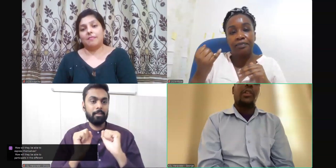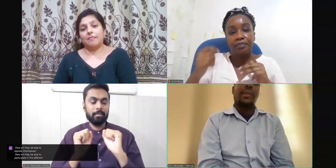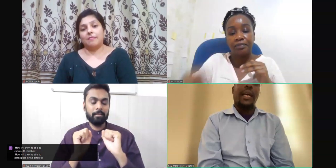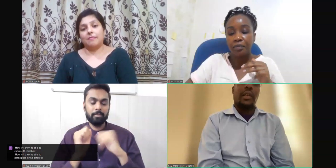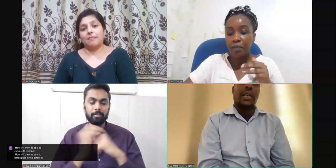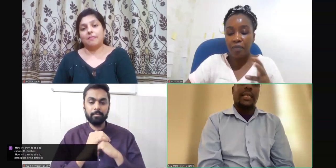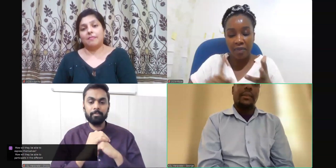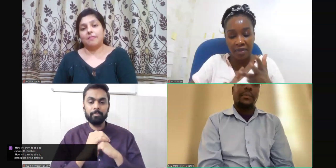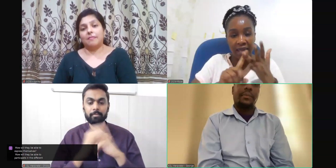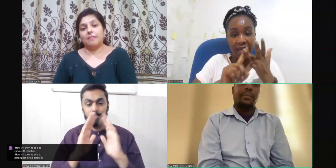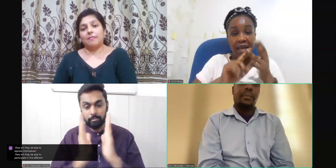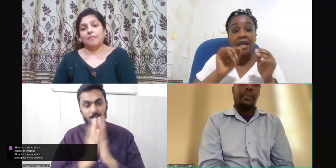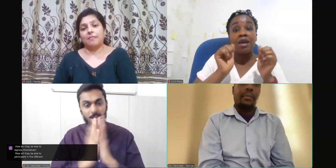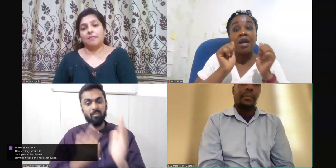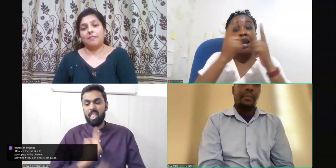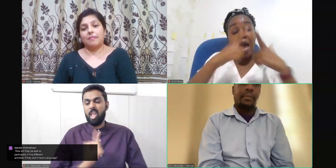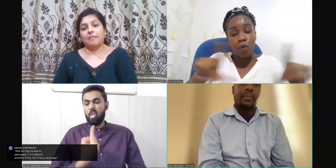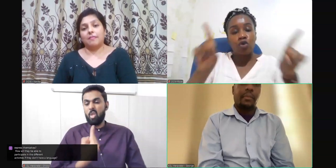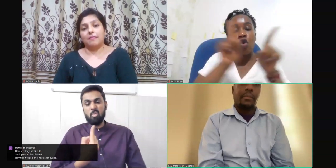will always be isolated.